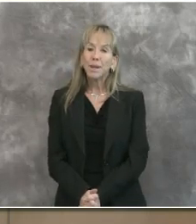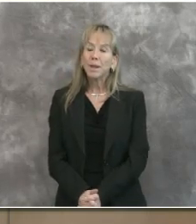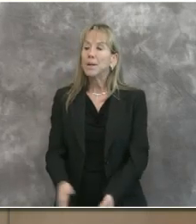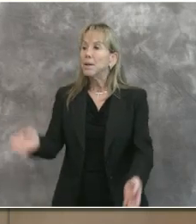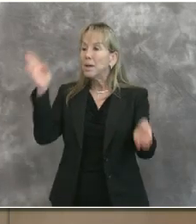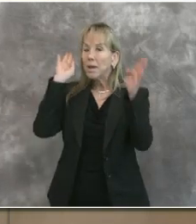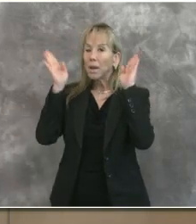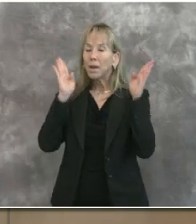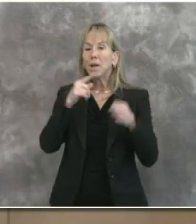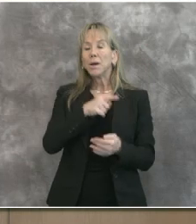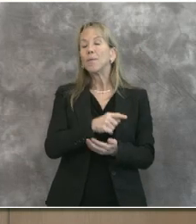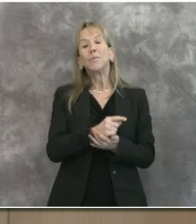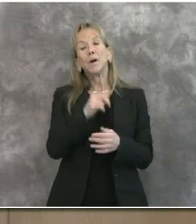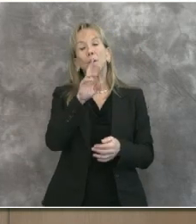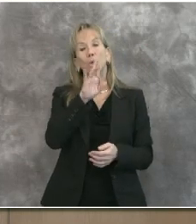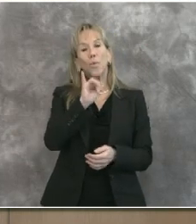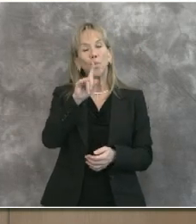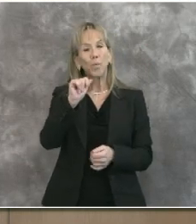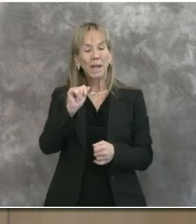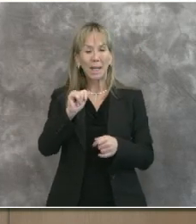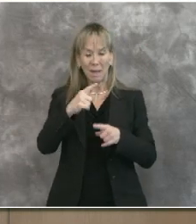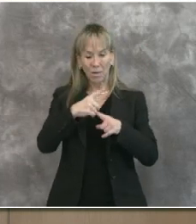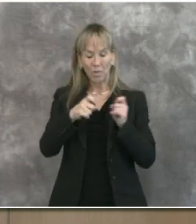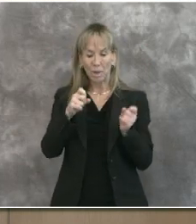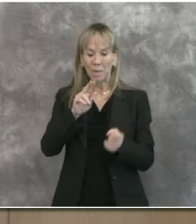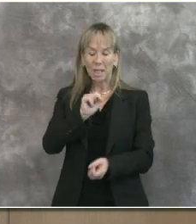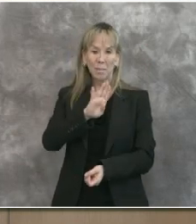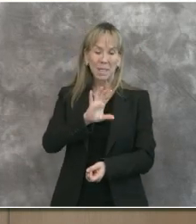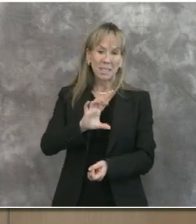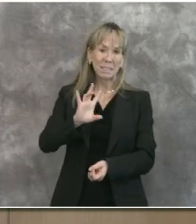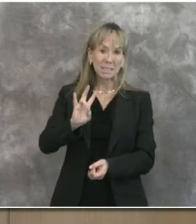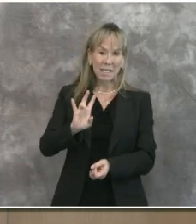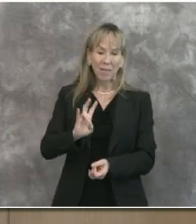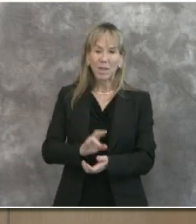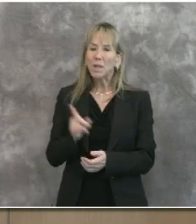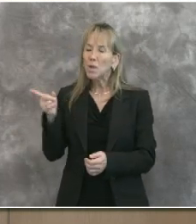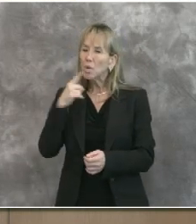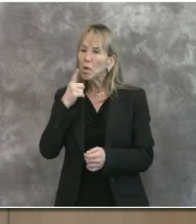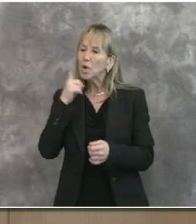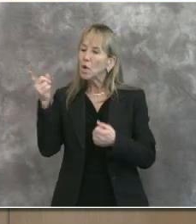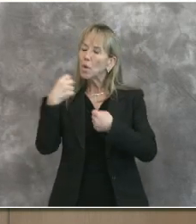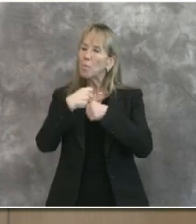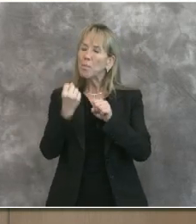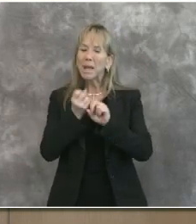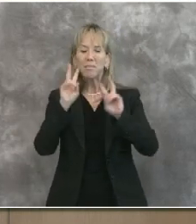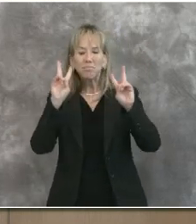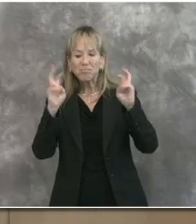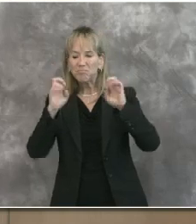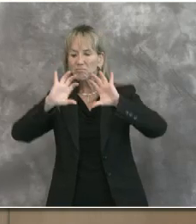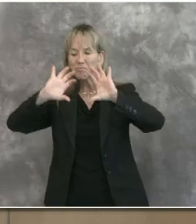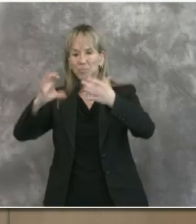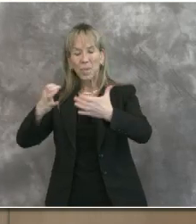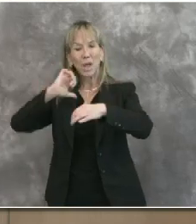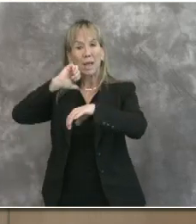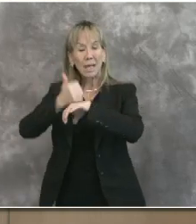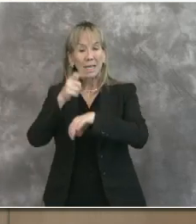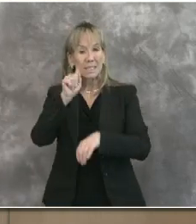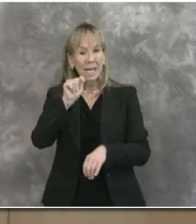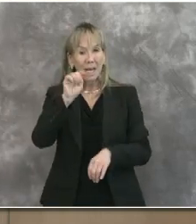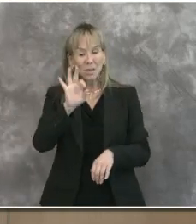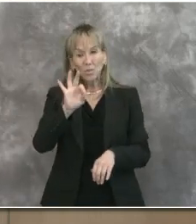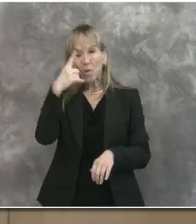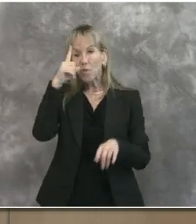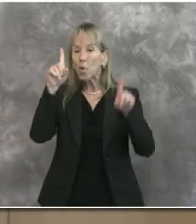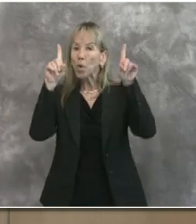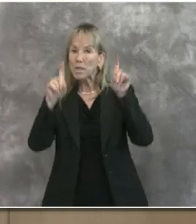Hi there, this is Priya Sridhar from NBC 7. You mentioned that you're creating a testing task force that's going to provide some broader